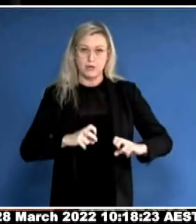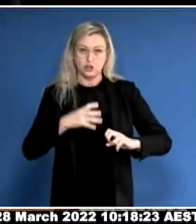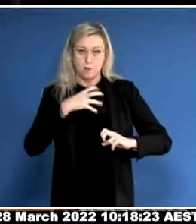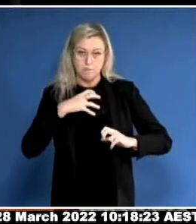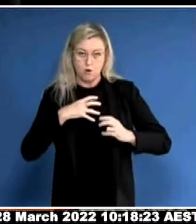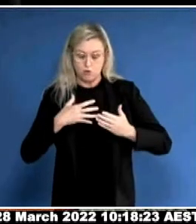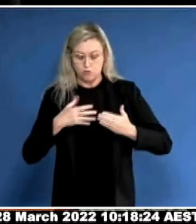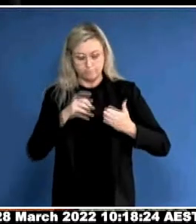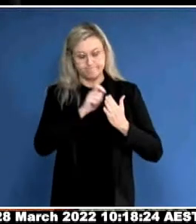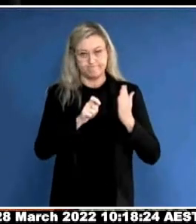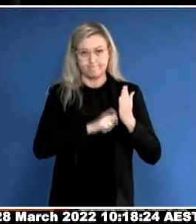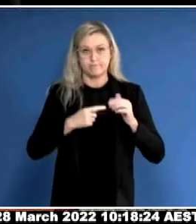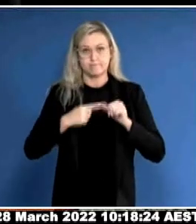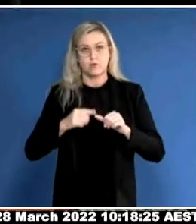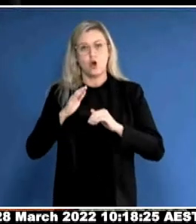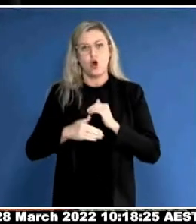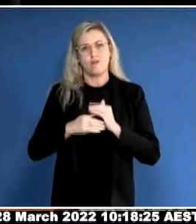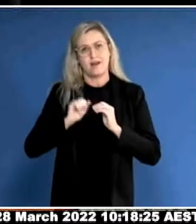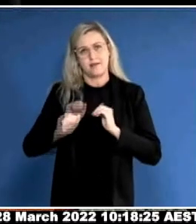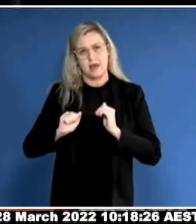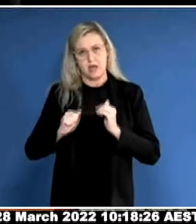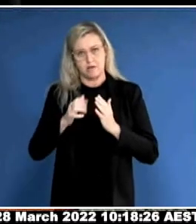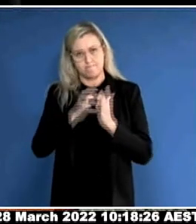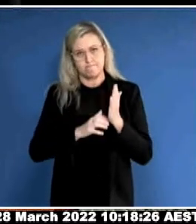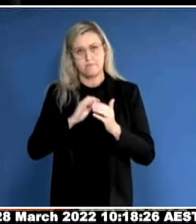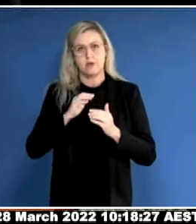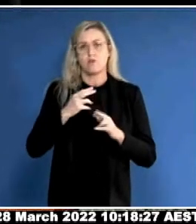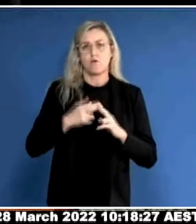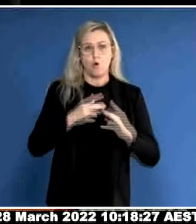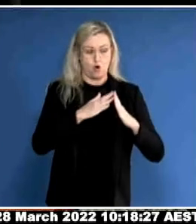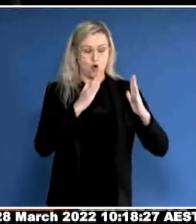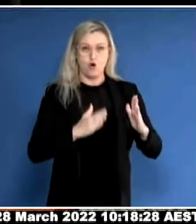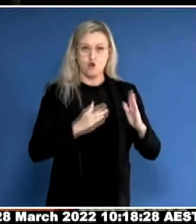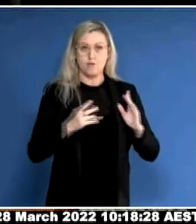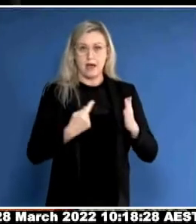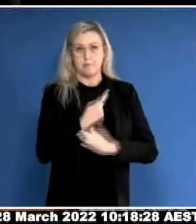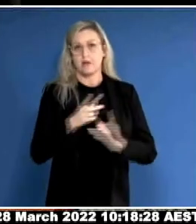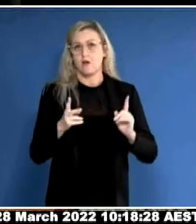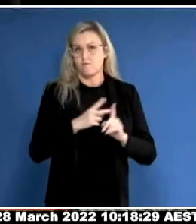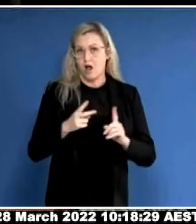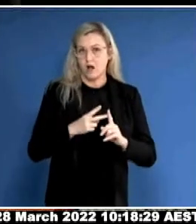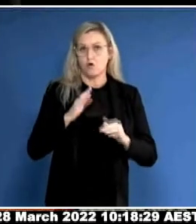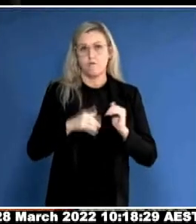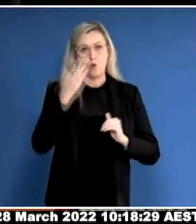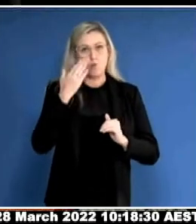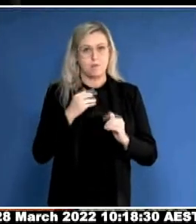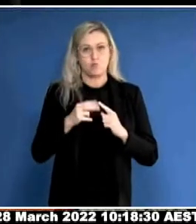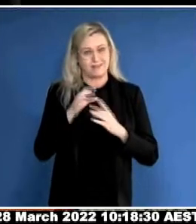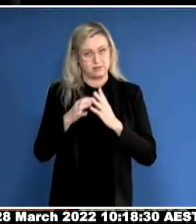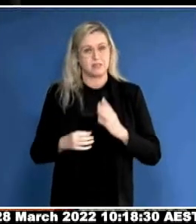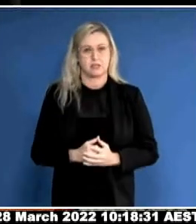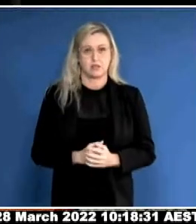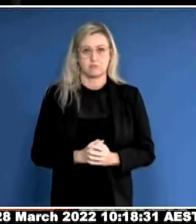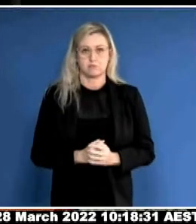on violence and abuse of people with disability at home. A copy of the overview is available on the